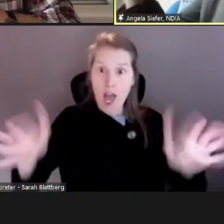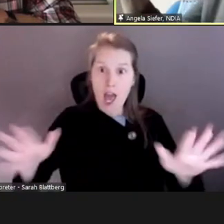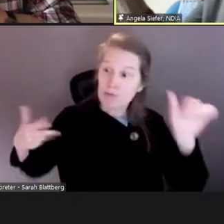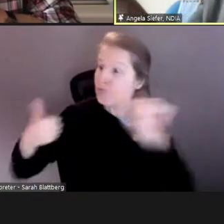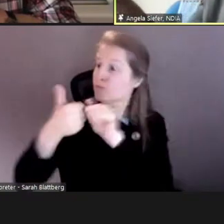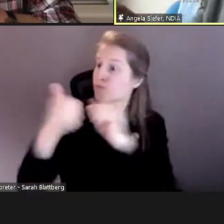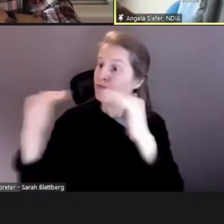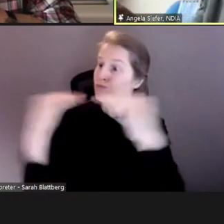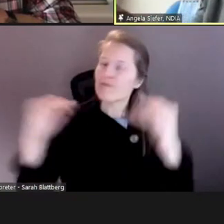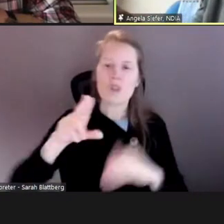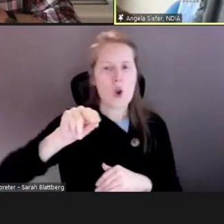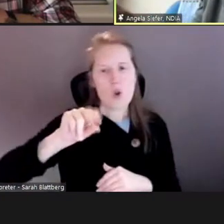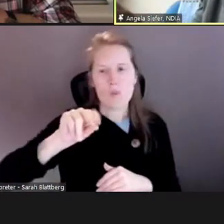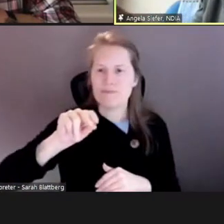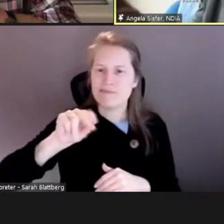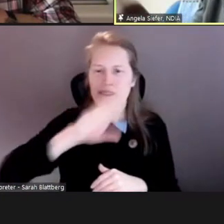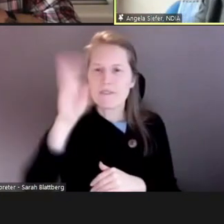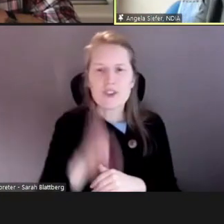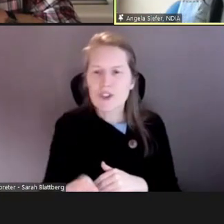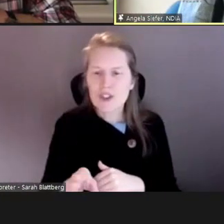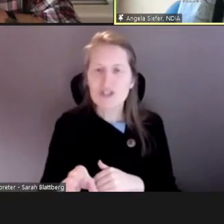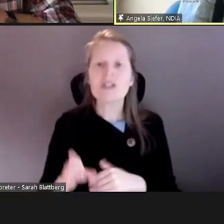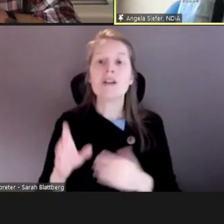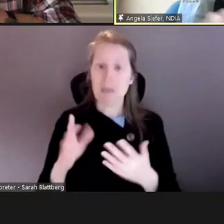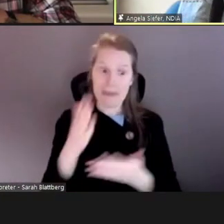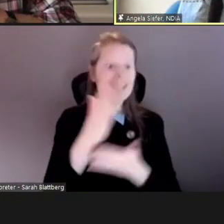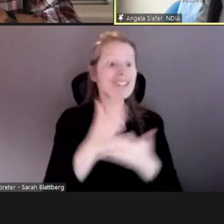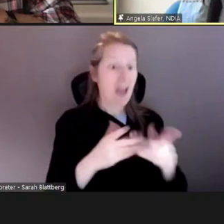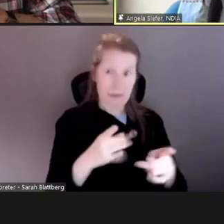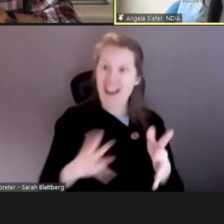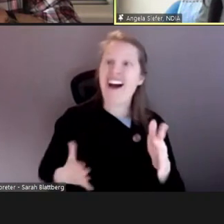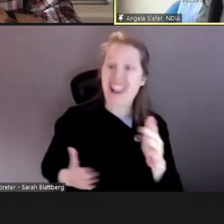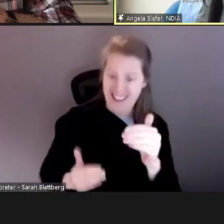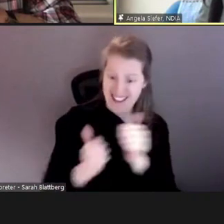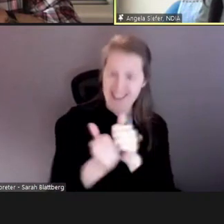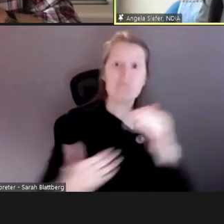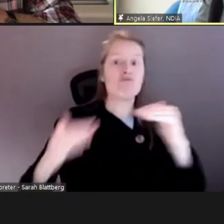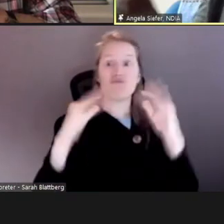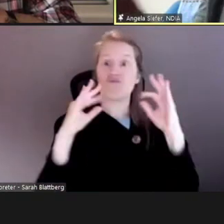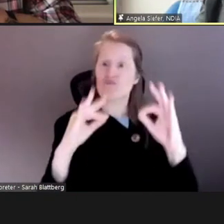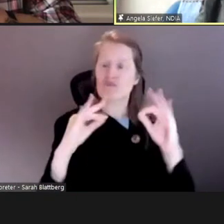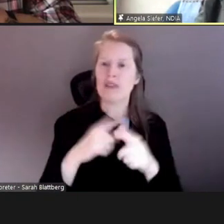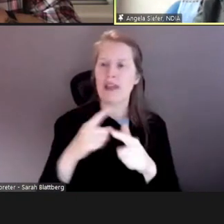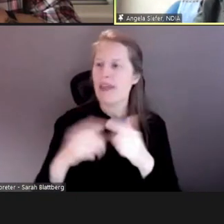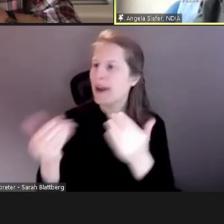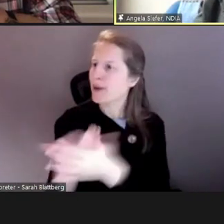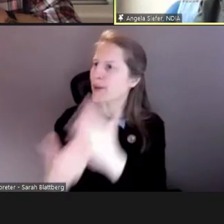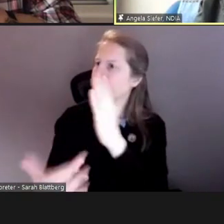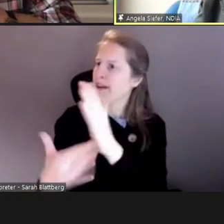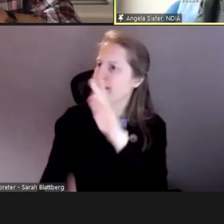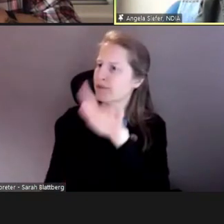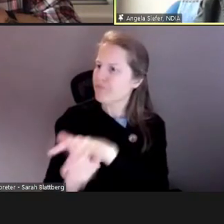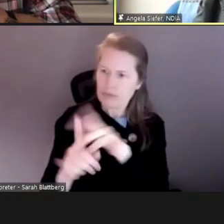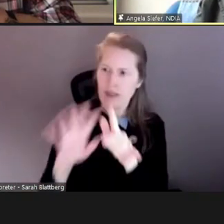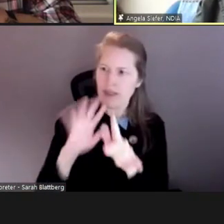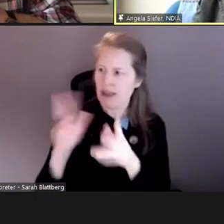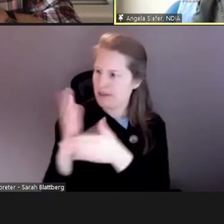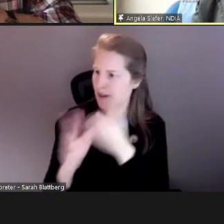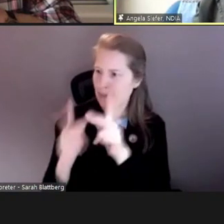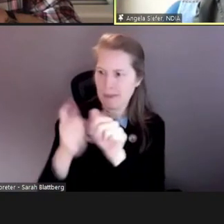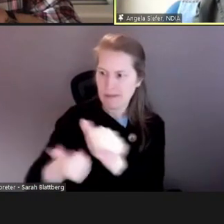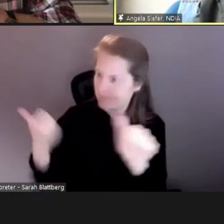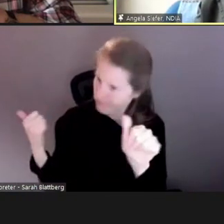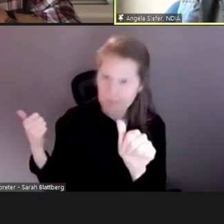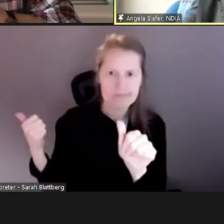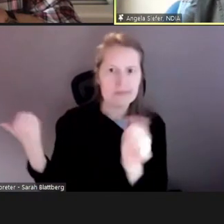to be new divides that develop. So it's really important for us to think about this label that can adjust with time so that we can